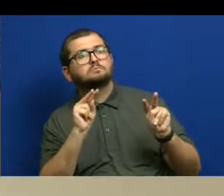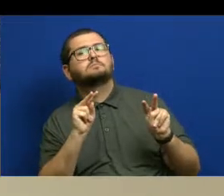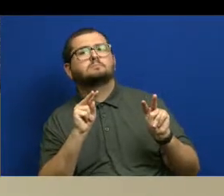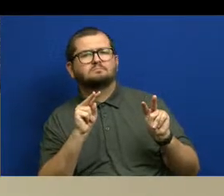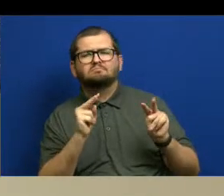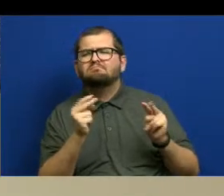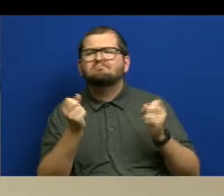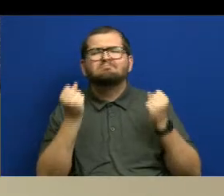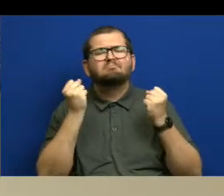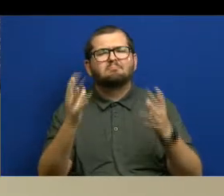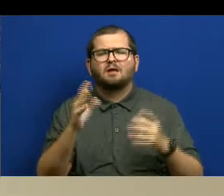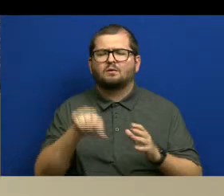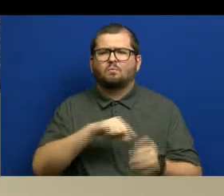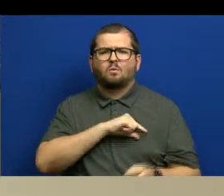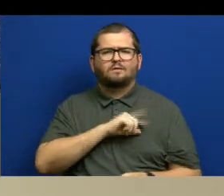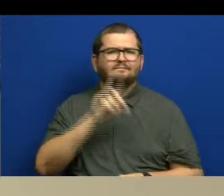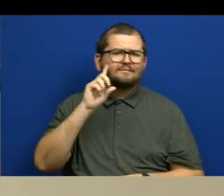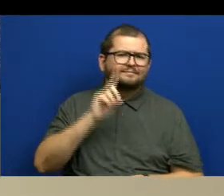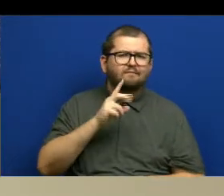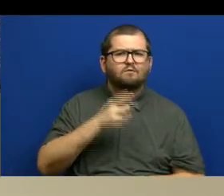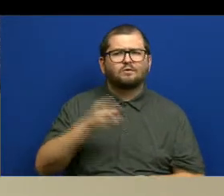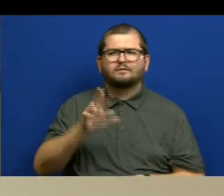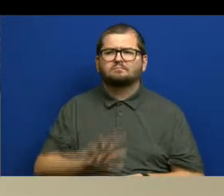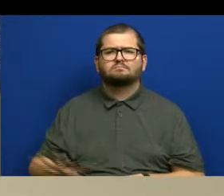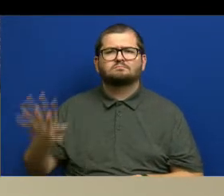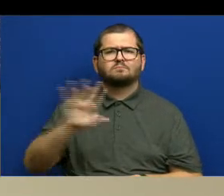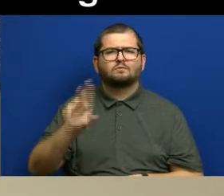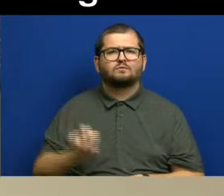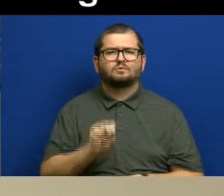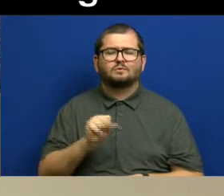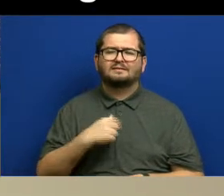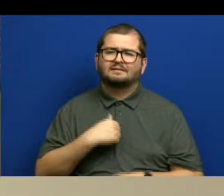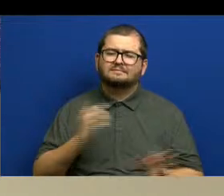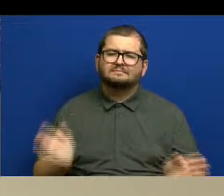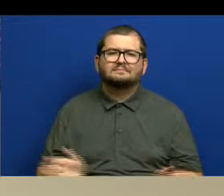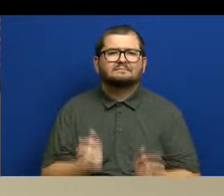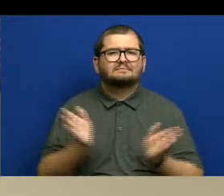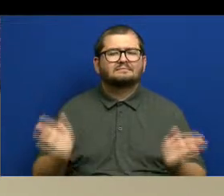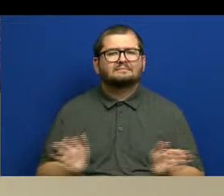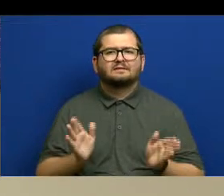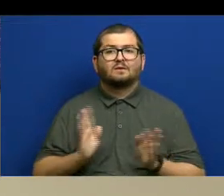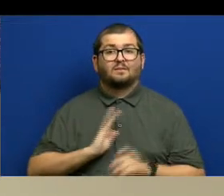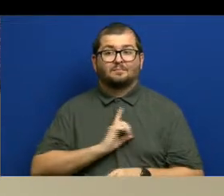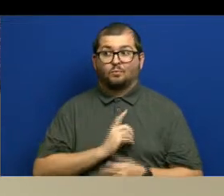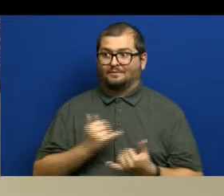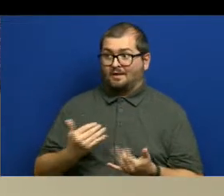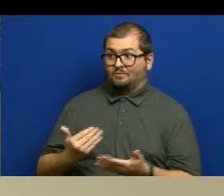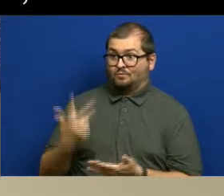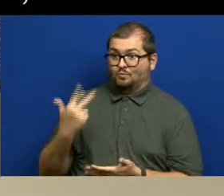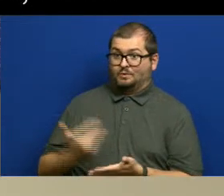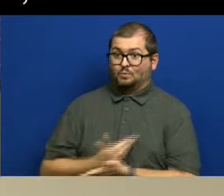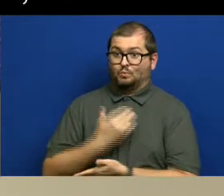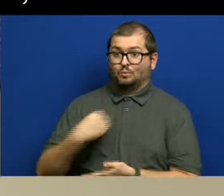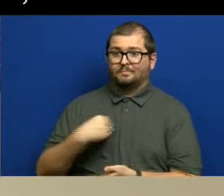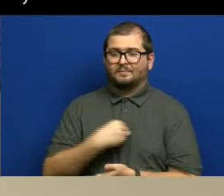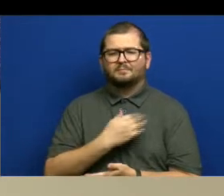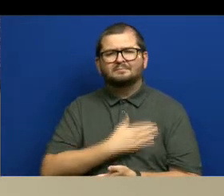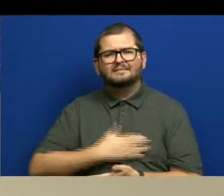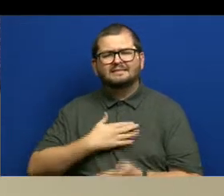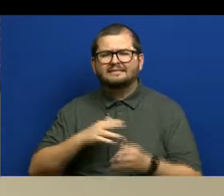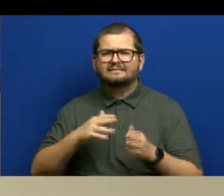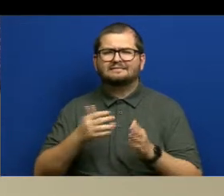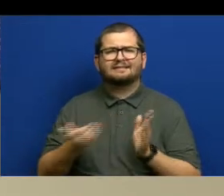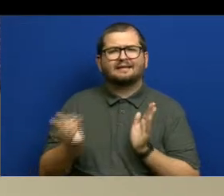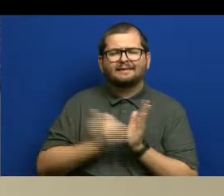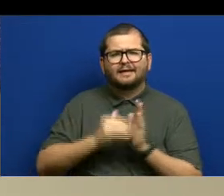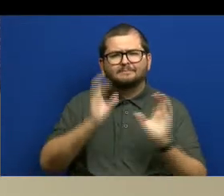many qualified deaf, hard of hearing candidates in the country. I urge the board, now full with 3 new members, review the search process carefully